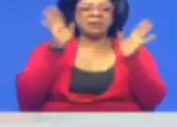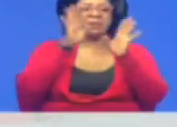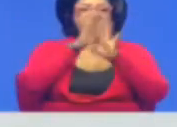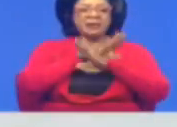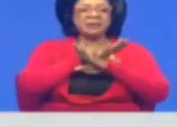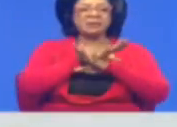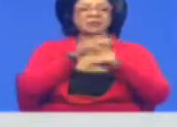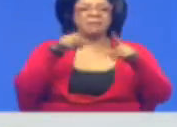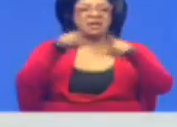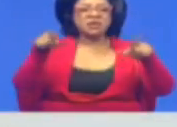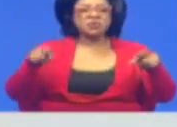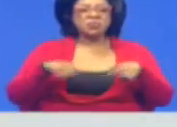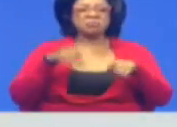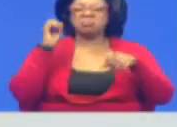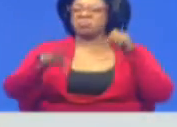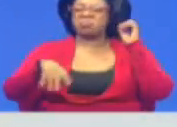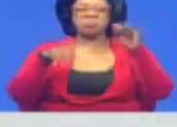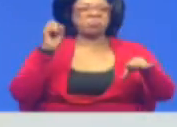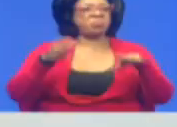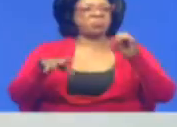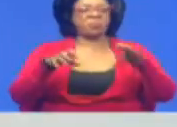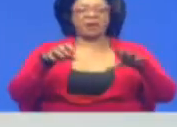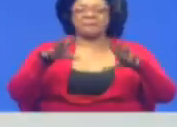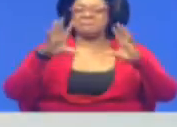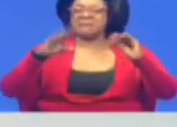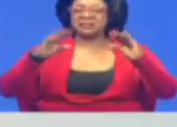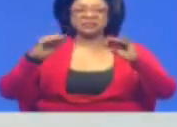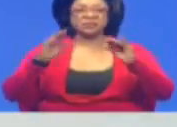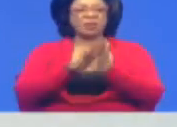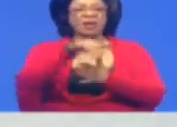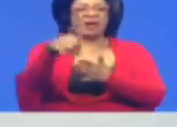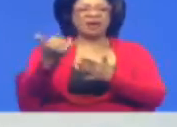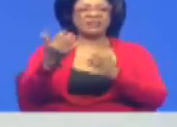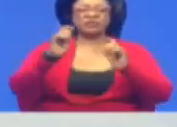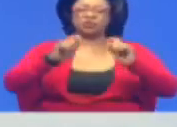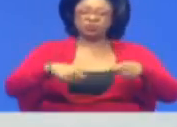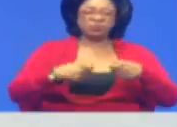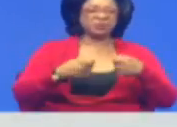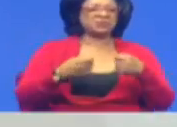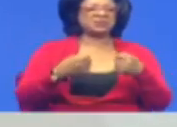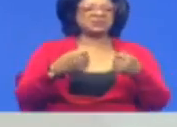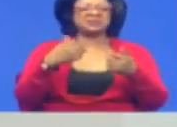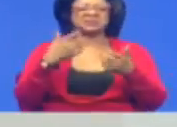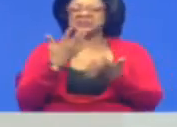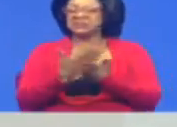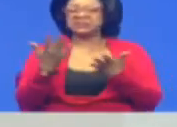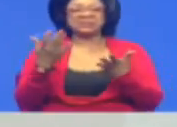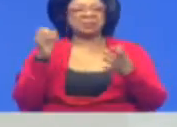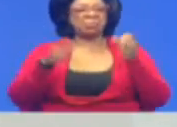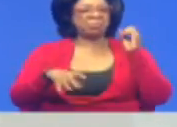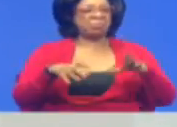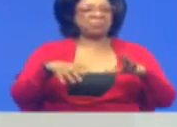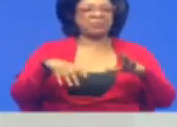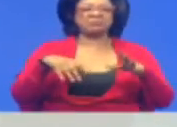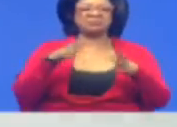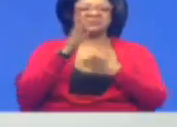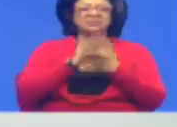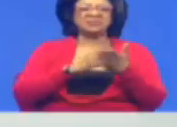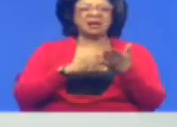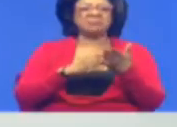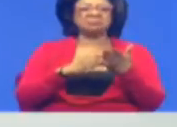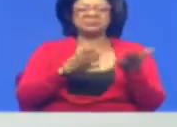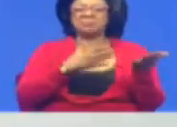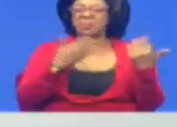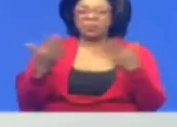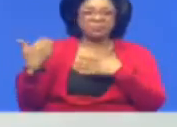bedroom littered with mattresses and other personal effects. Shoes were scattered around the corridor, some on the bathtub, more